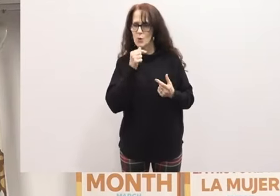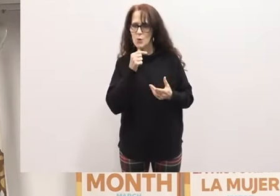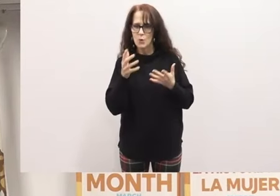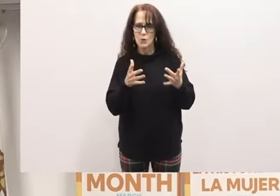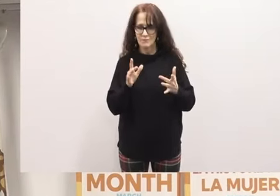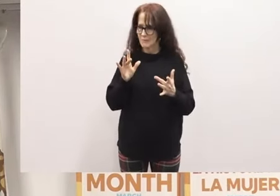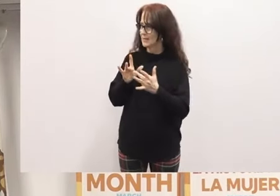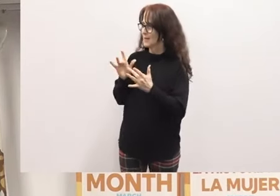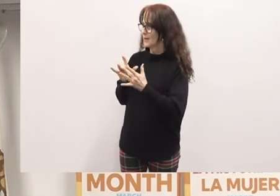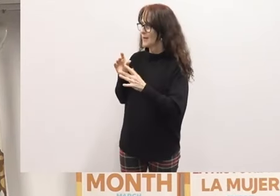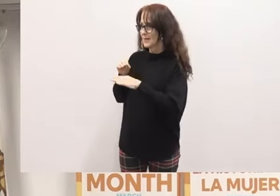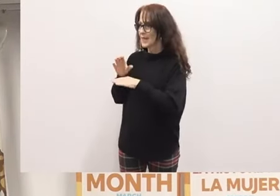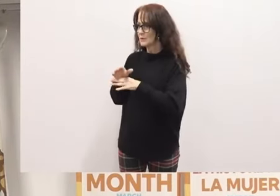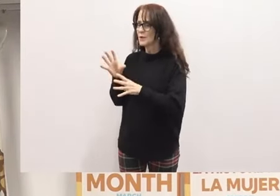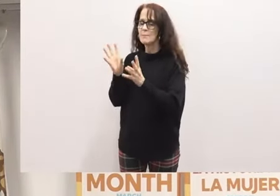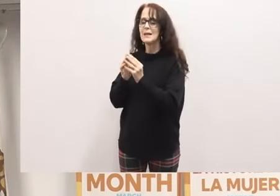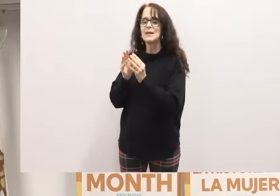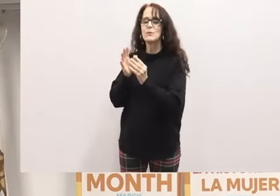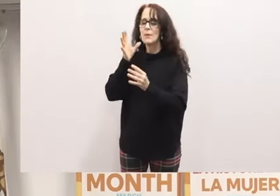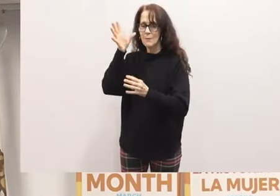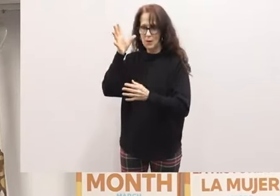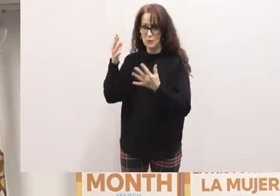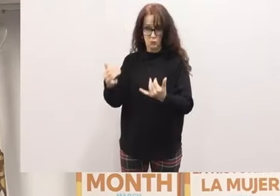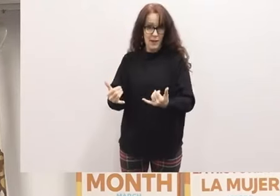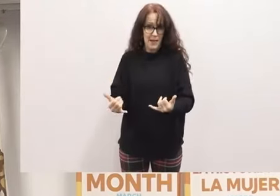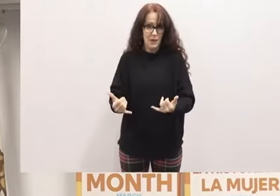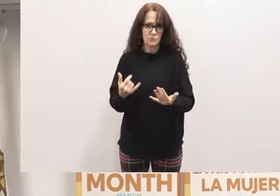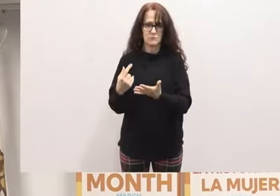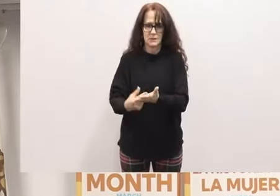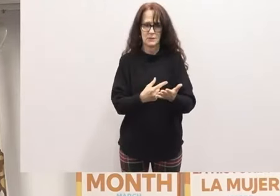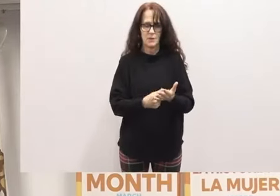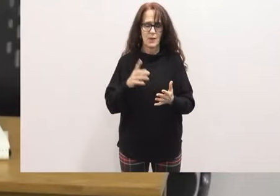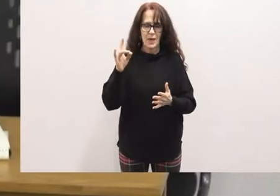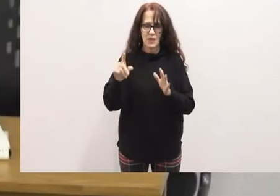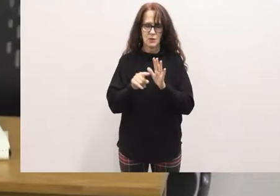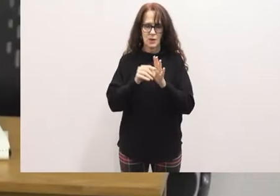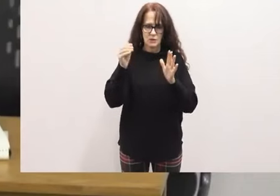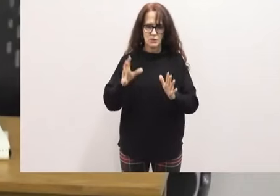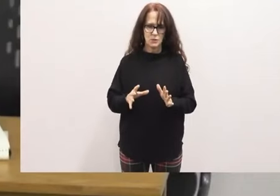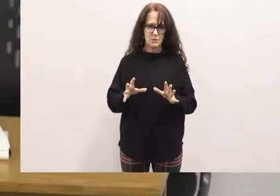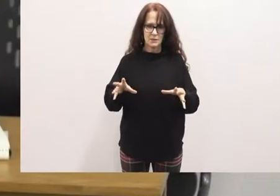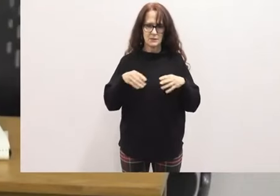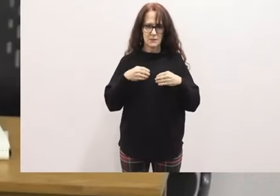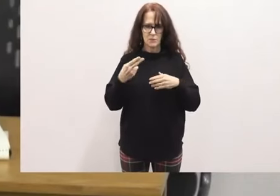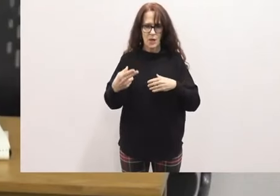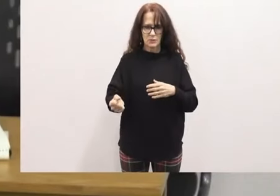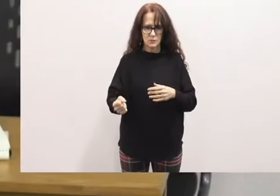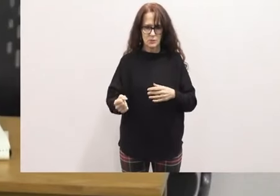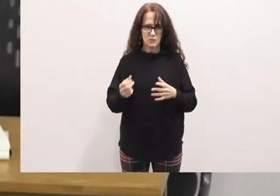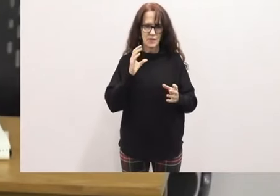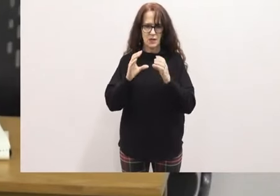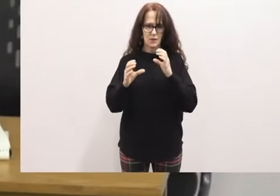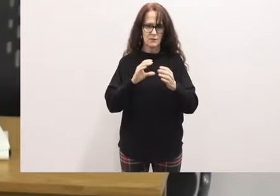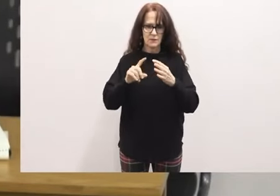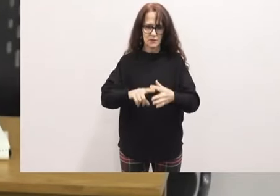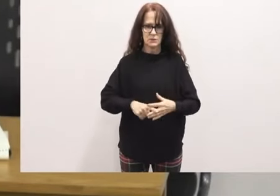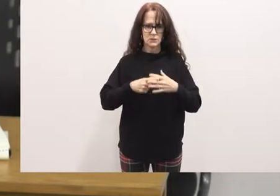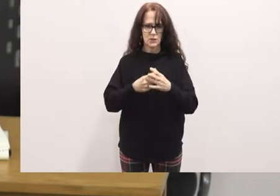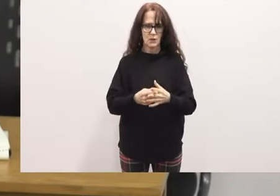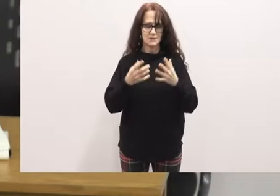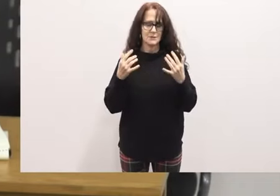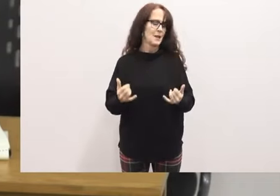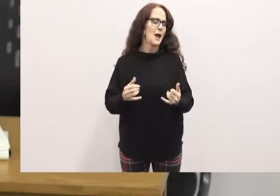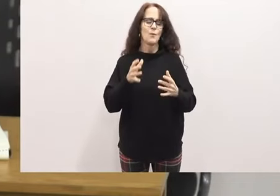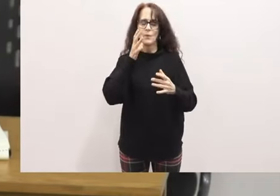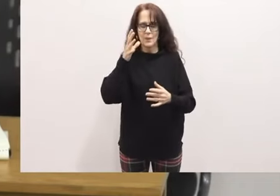The counselors have meetings with parents as we go out now to discuss with our eighth grade students now that have been accepted to their high schools. That conversation starts to be had even there